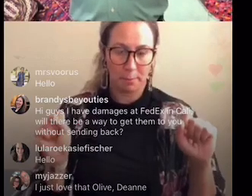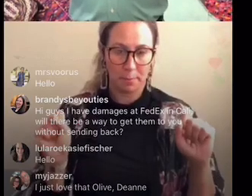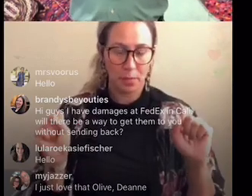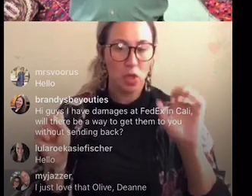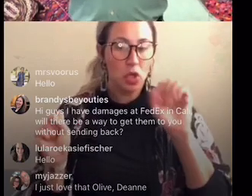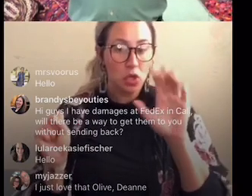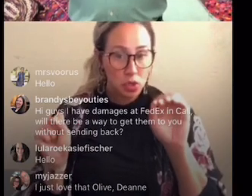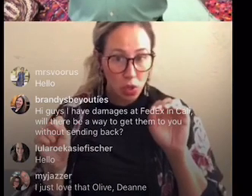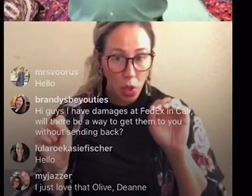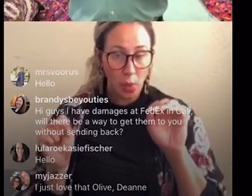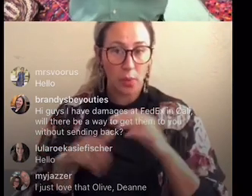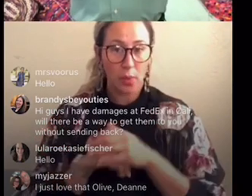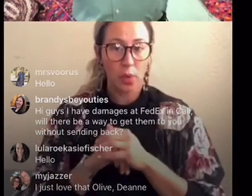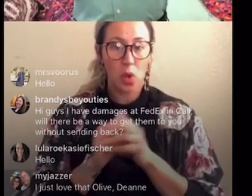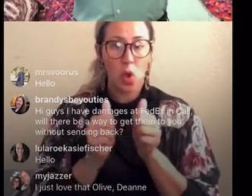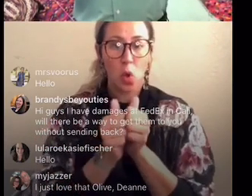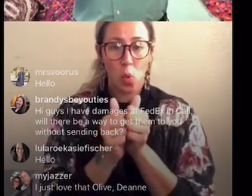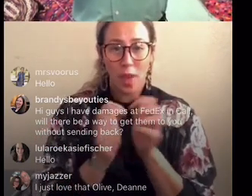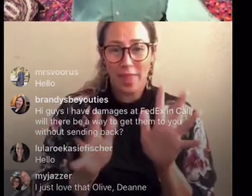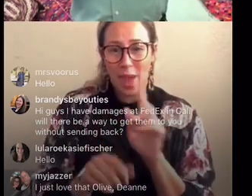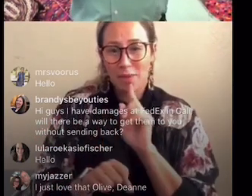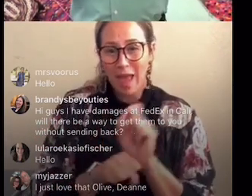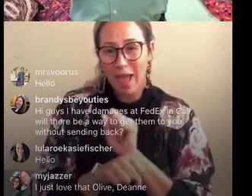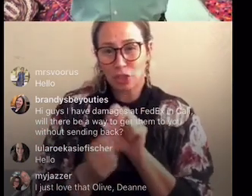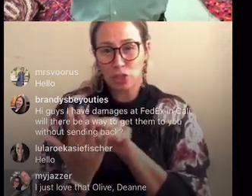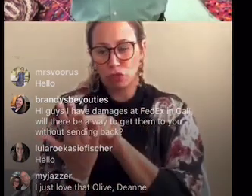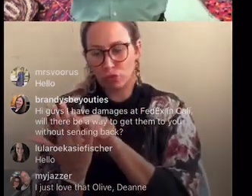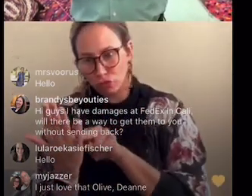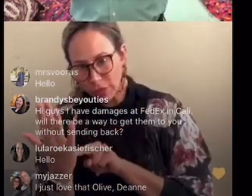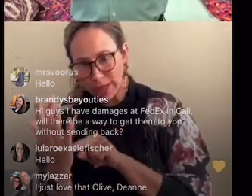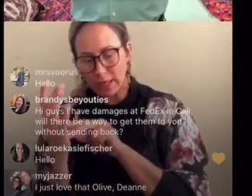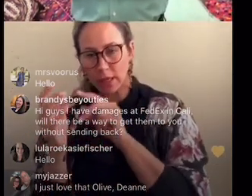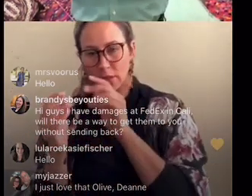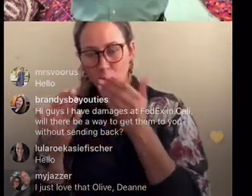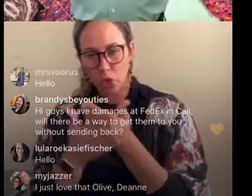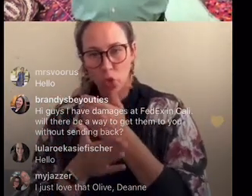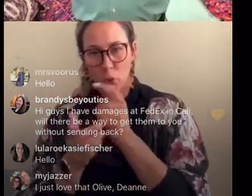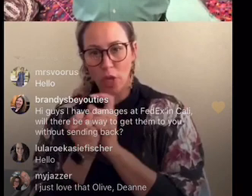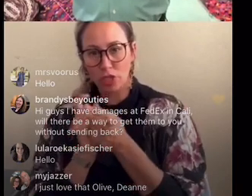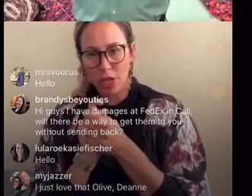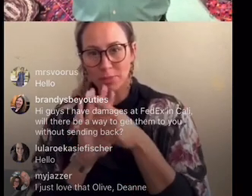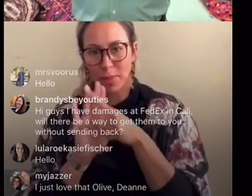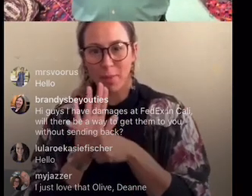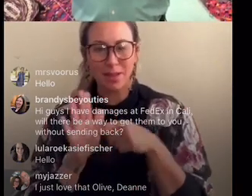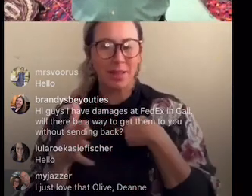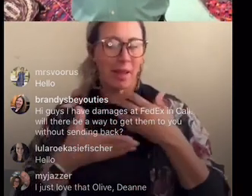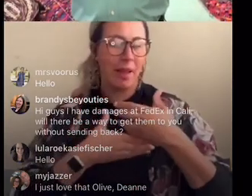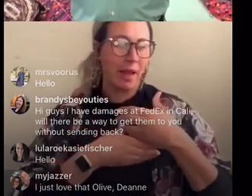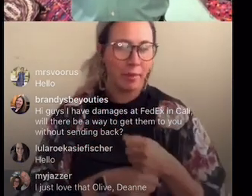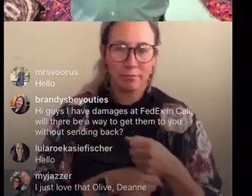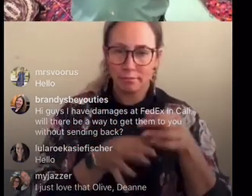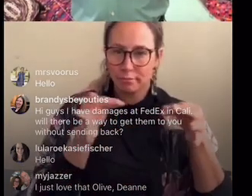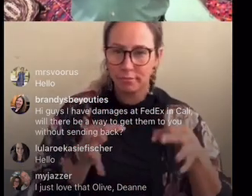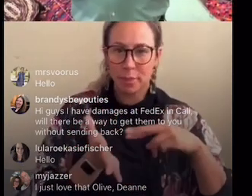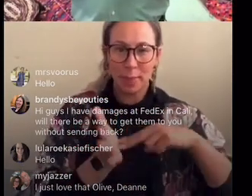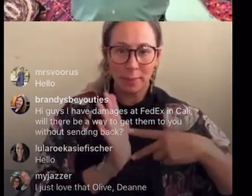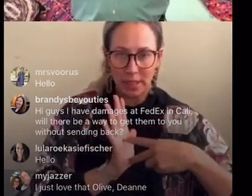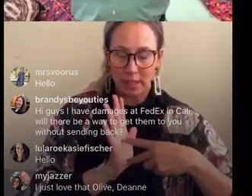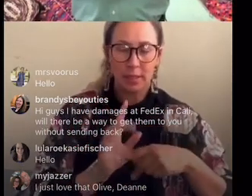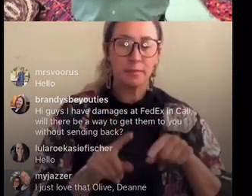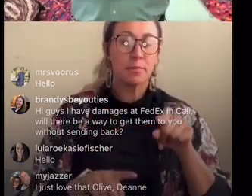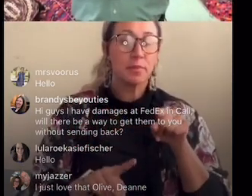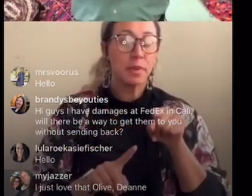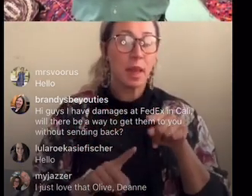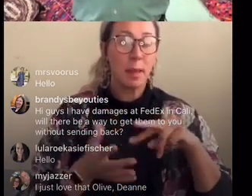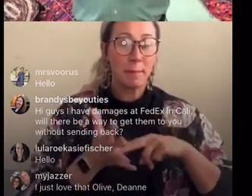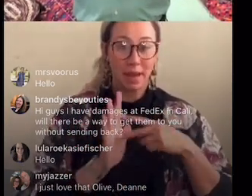And so without actually reading the new adjustment to the policy and procedure, let me tell you what it means. What it means is if